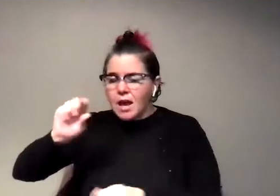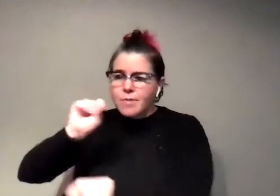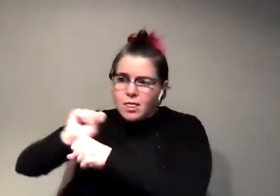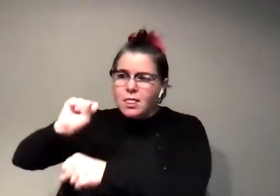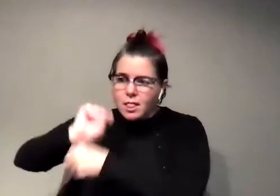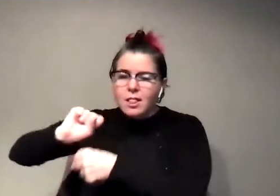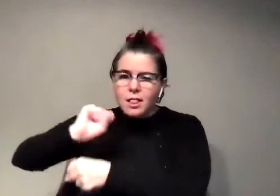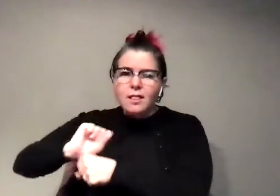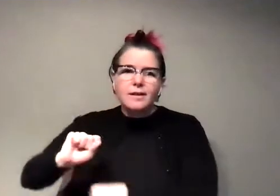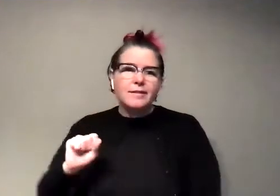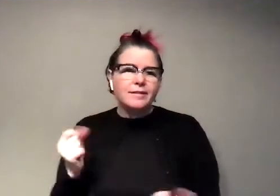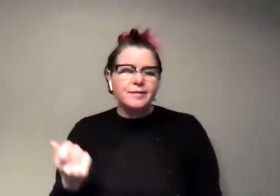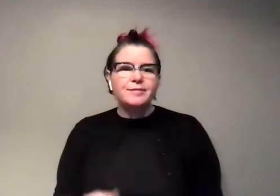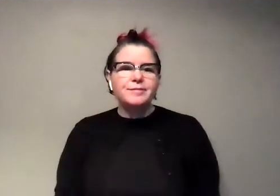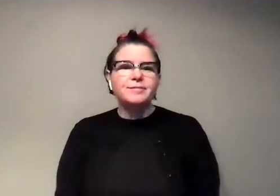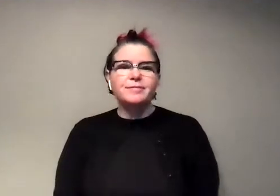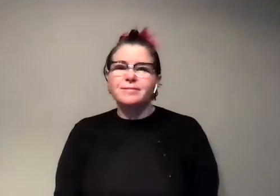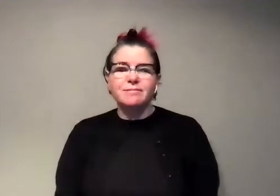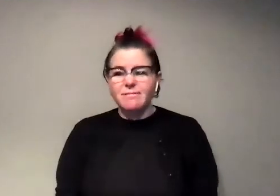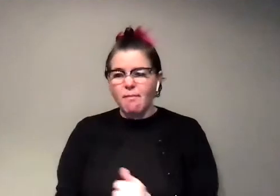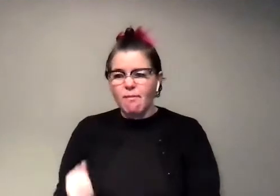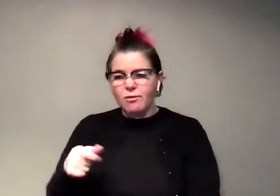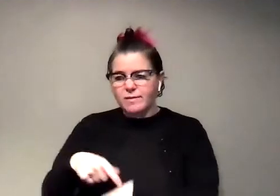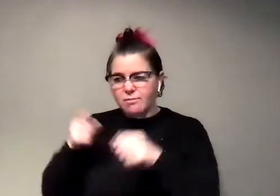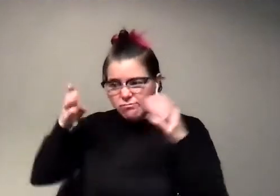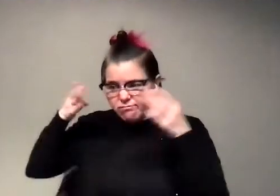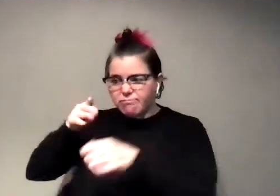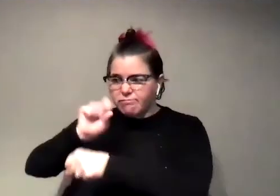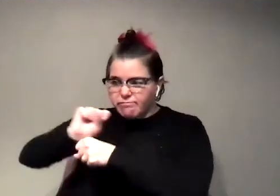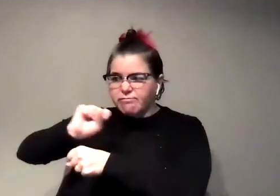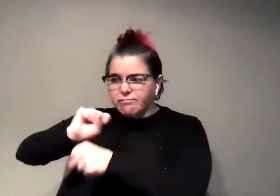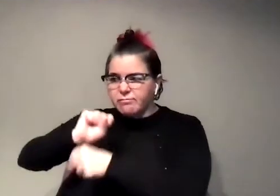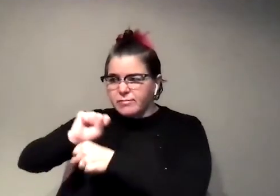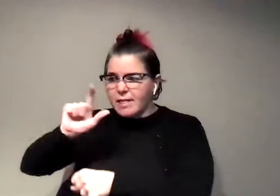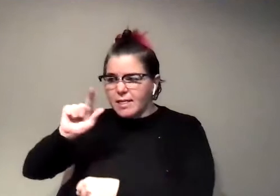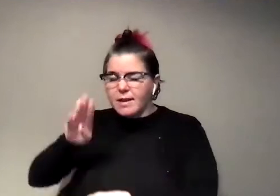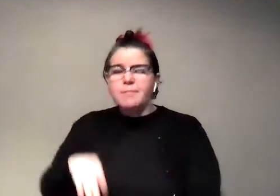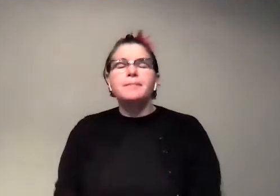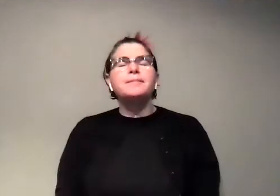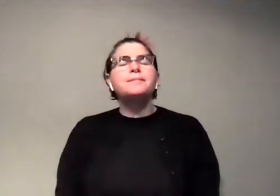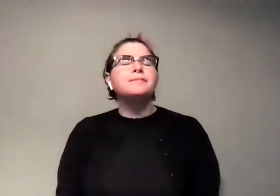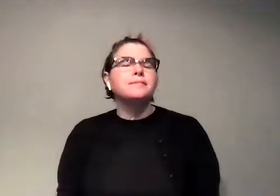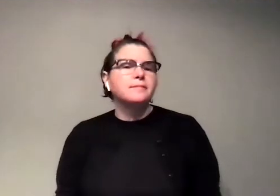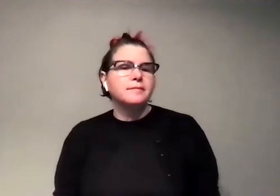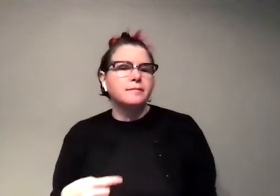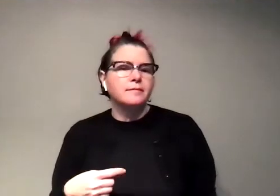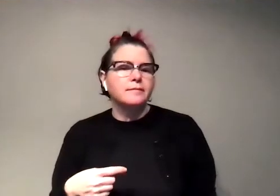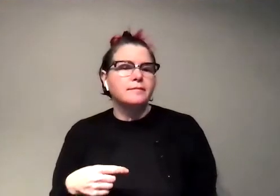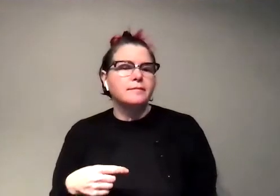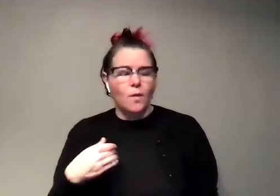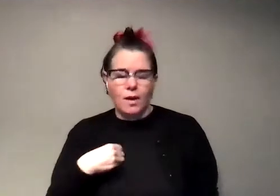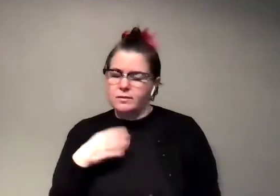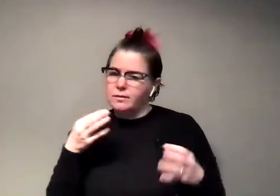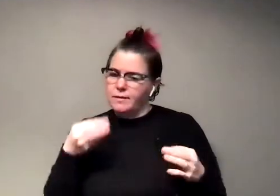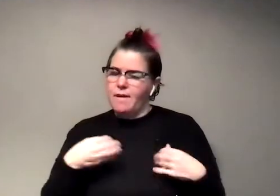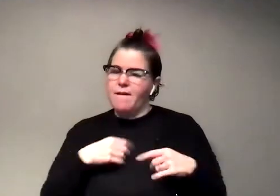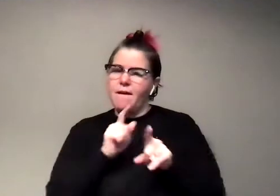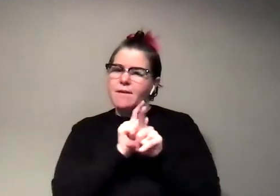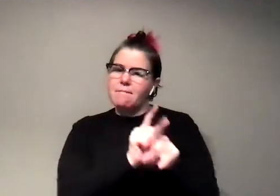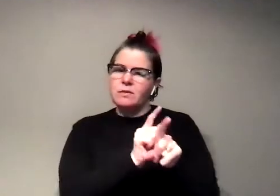know, for like most of the time. So yeah, I definitely had some mentors. But the